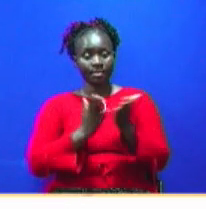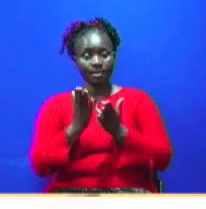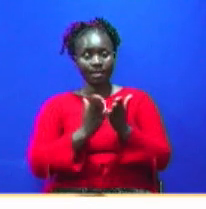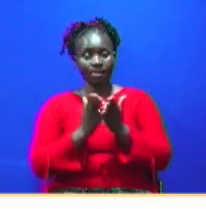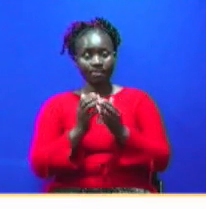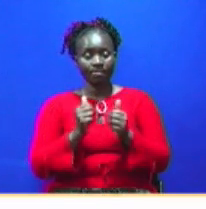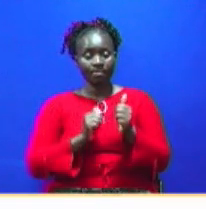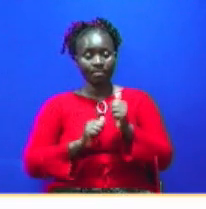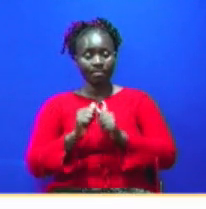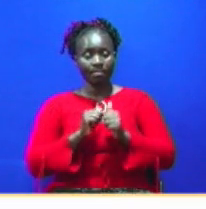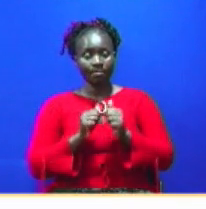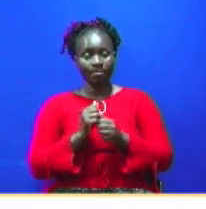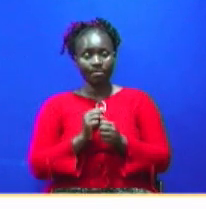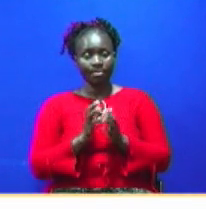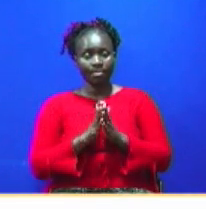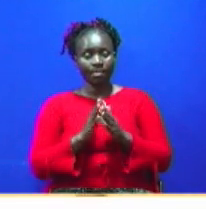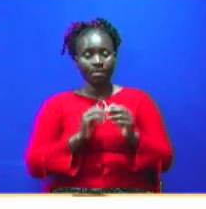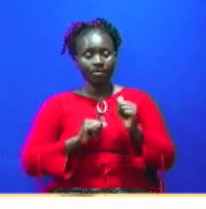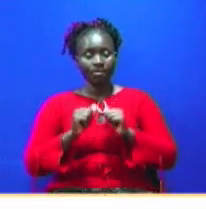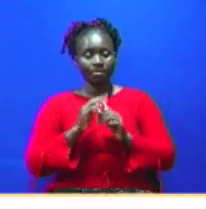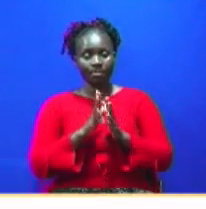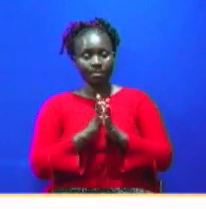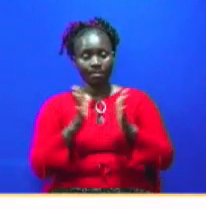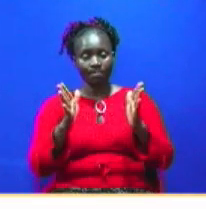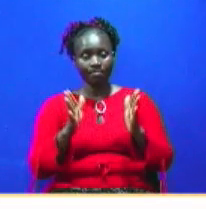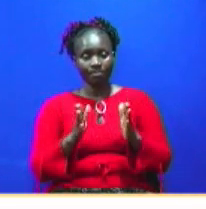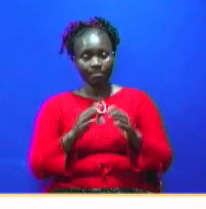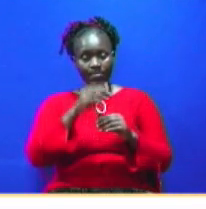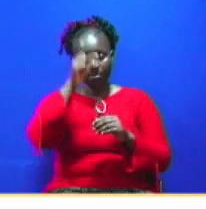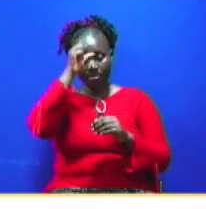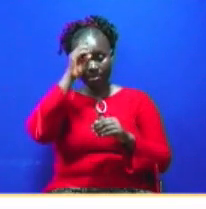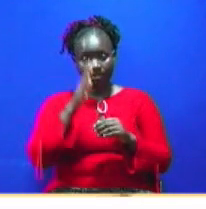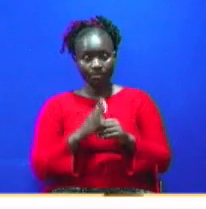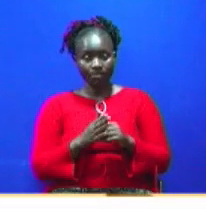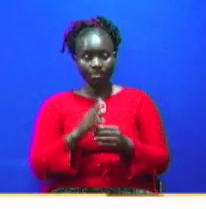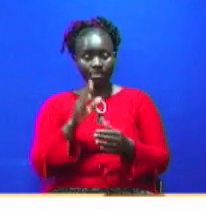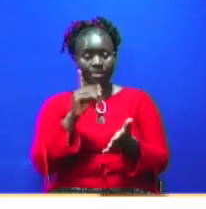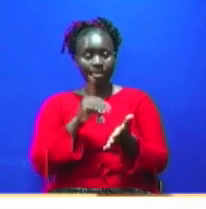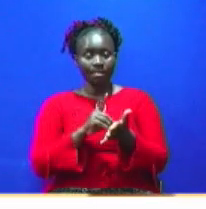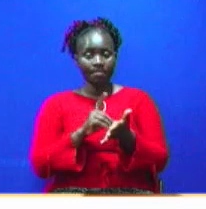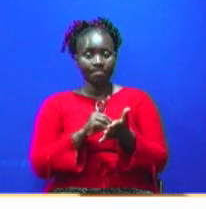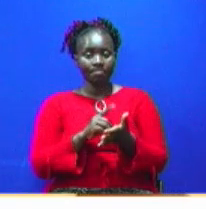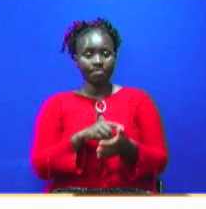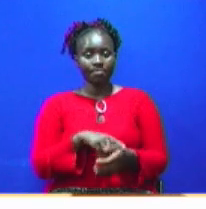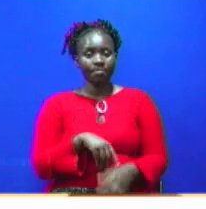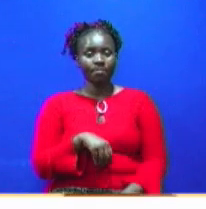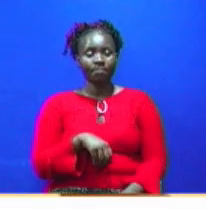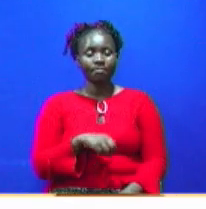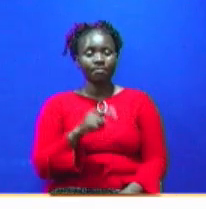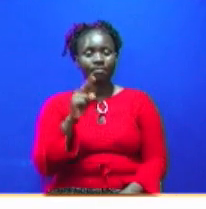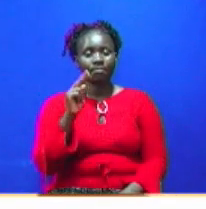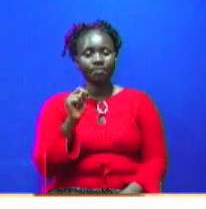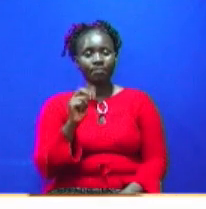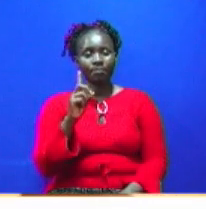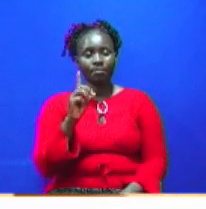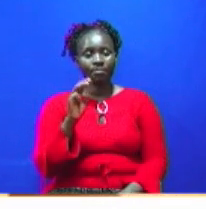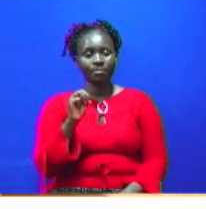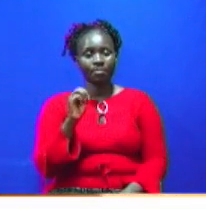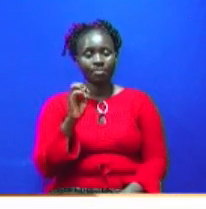administration, public participation, and office of the governor, Dr. Alfred Ndemo